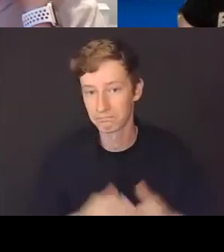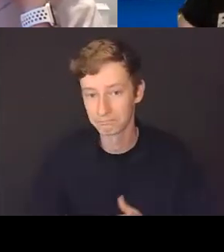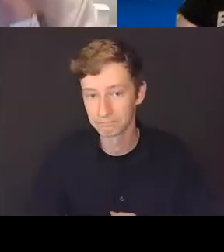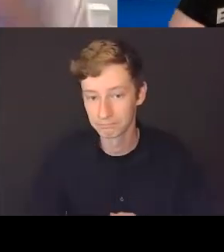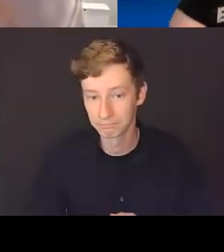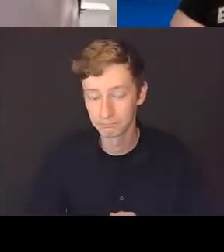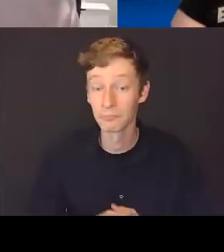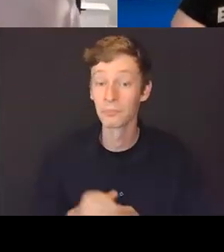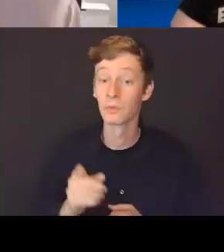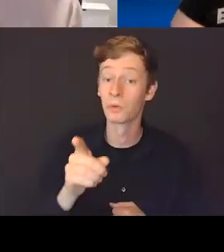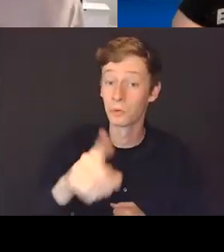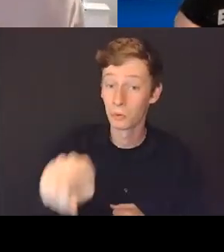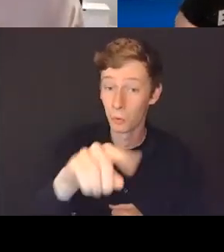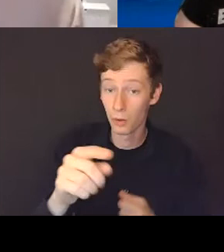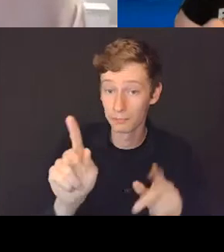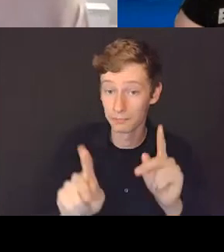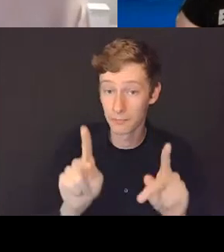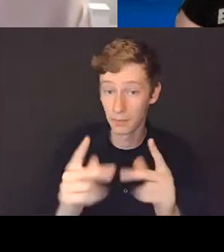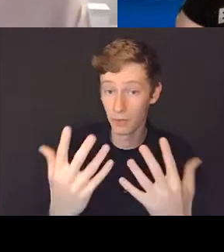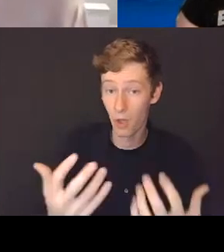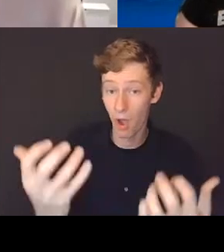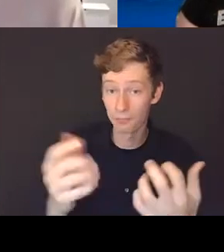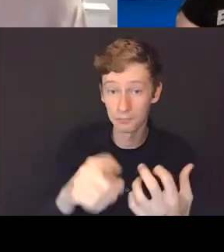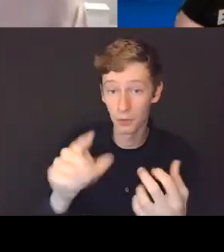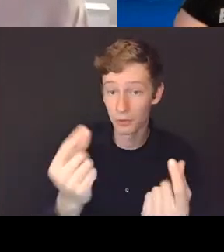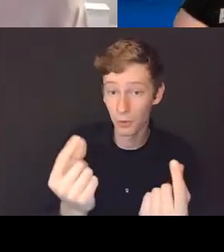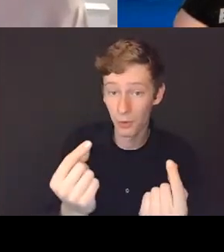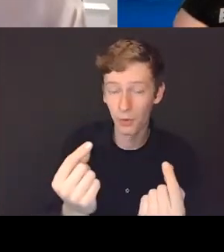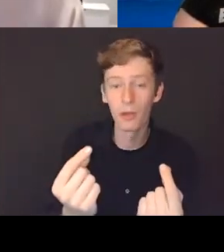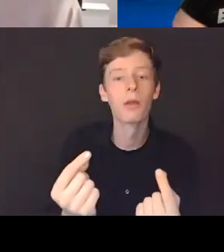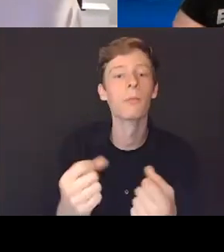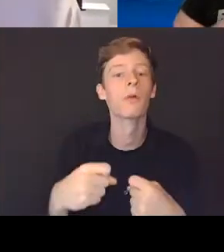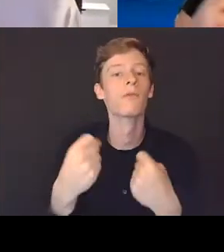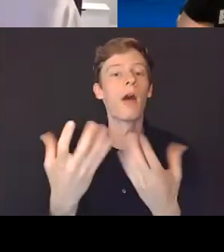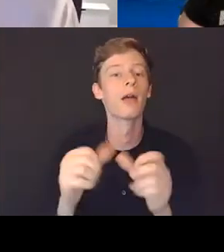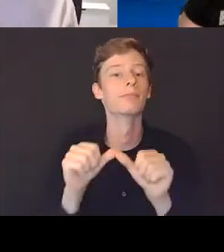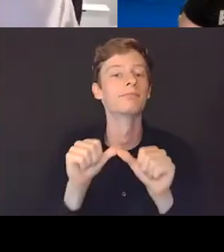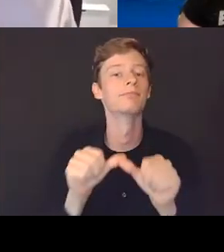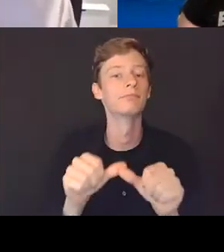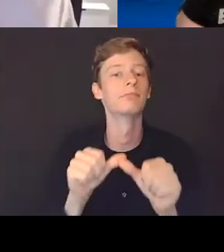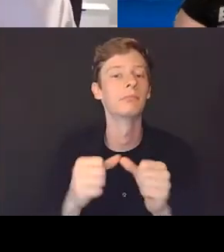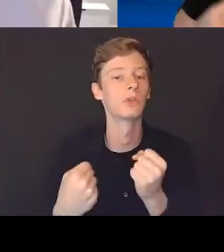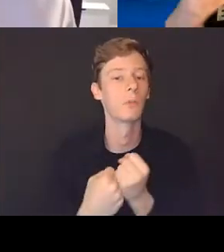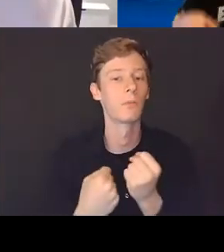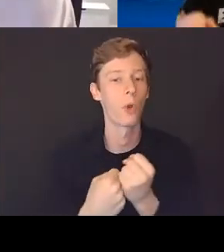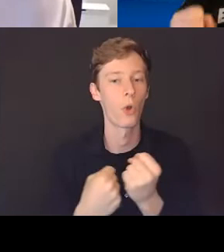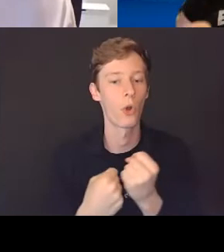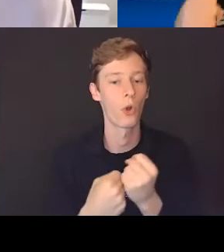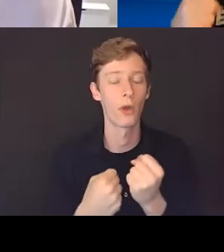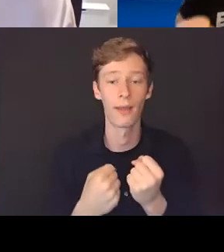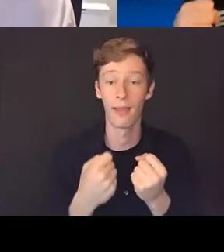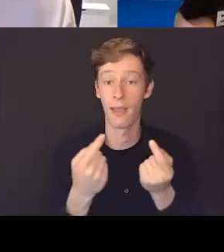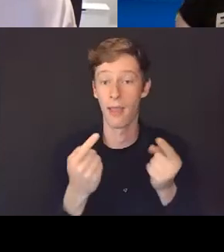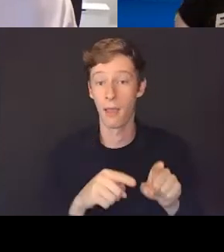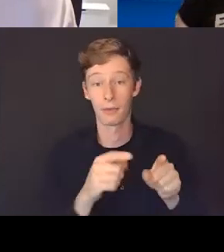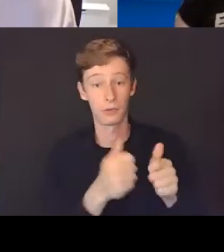can do is offer sustained support to us. When things like this happen, we see a lot of people